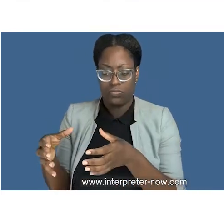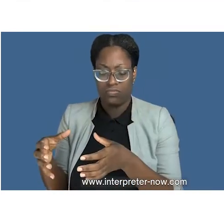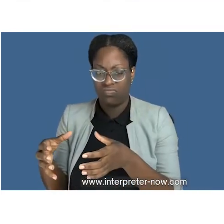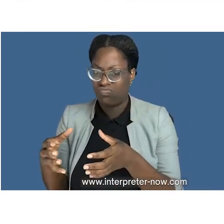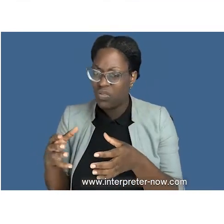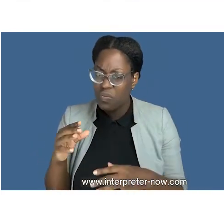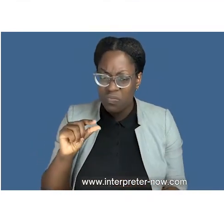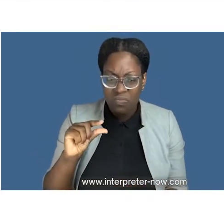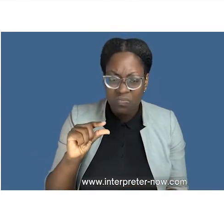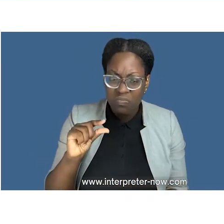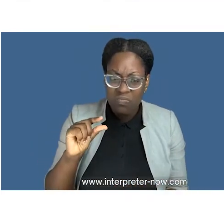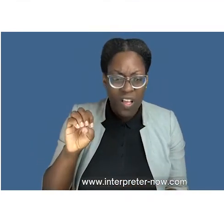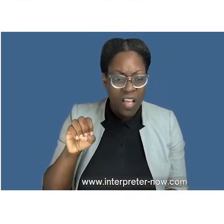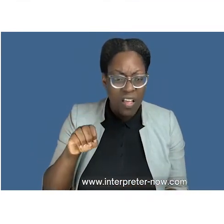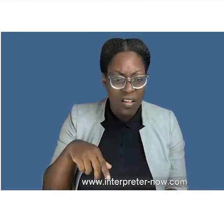they